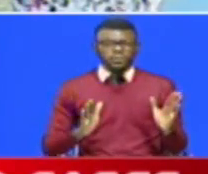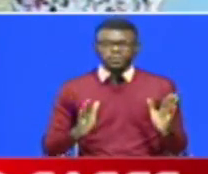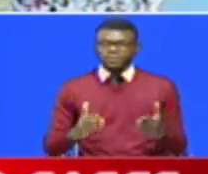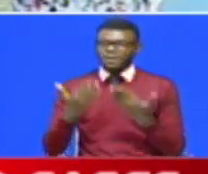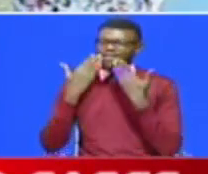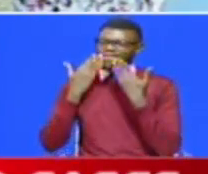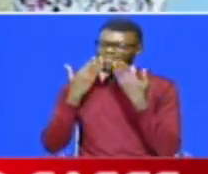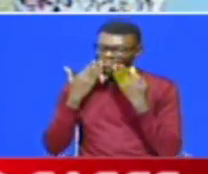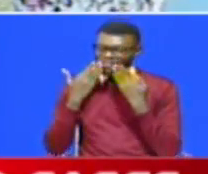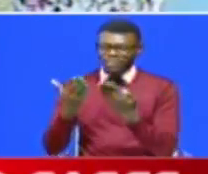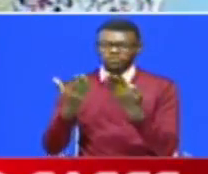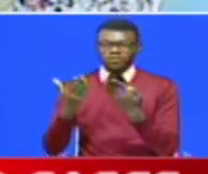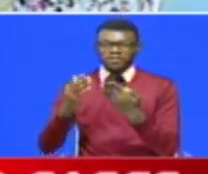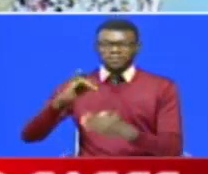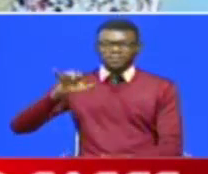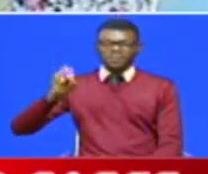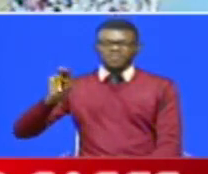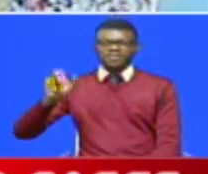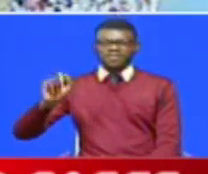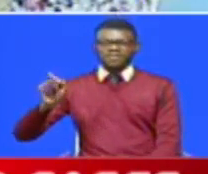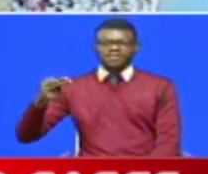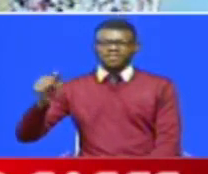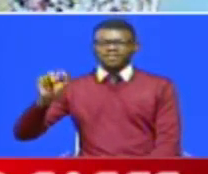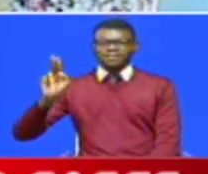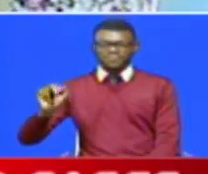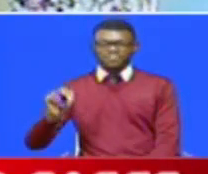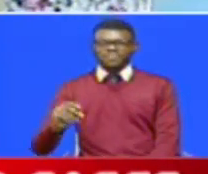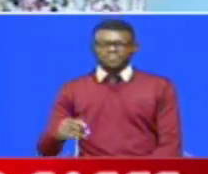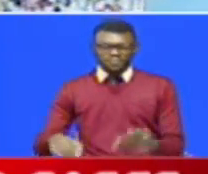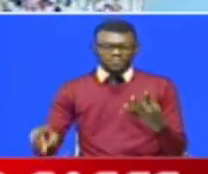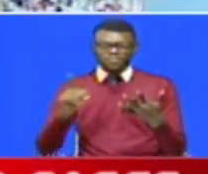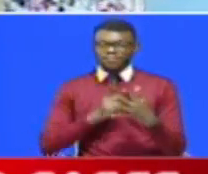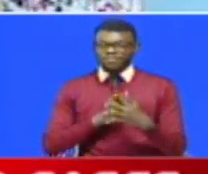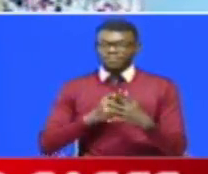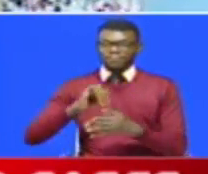Jonathan, thank you so much. Asante sana. Joseph Budia.